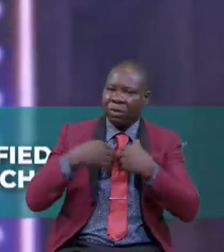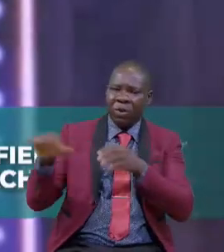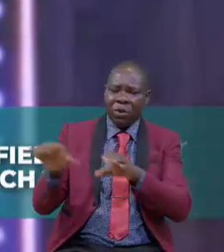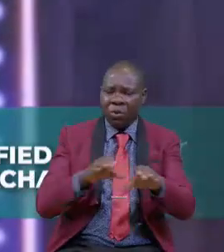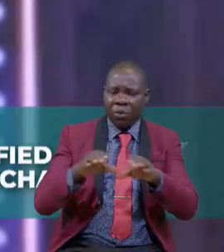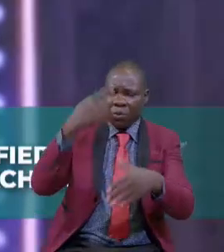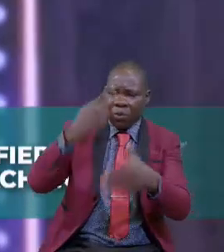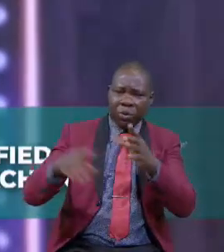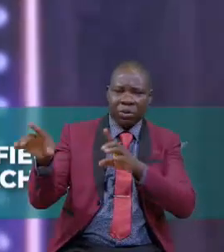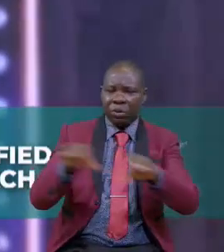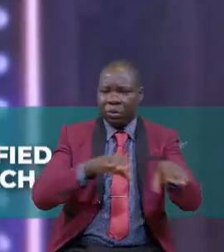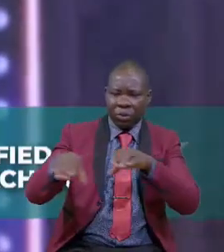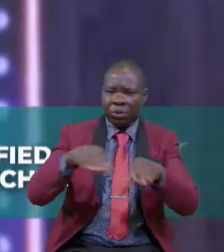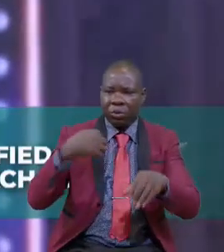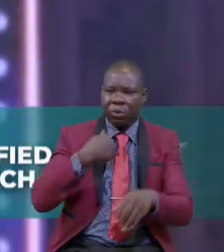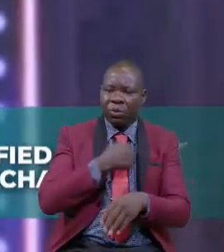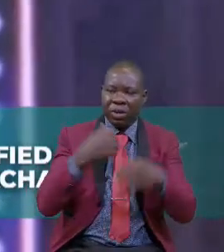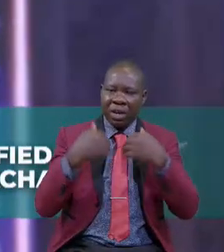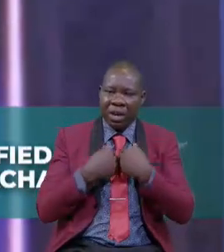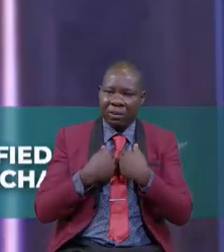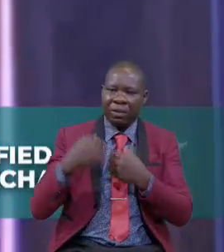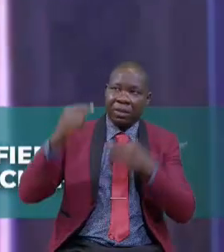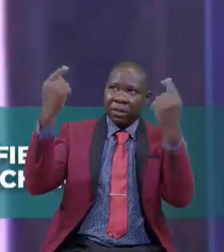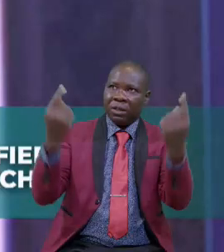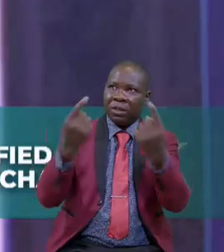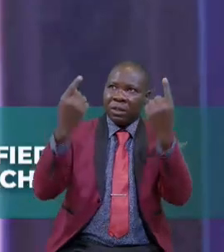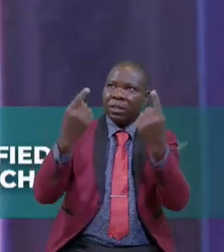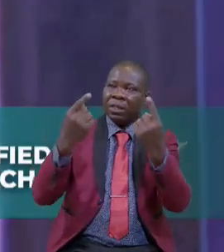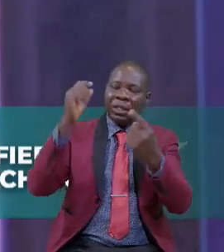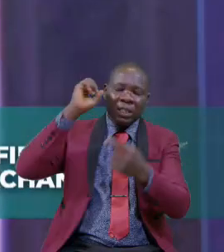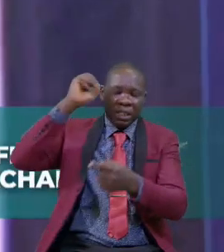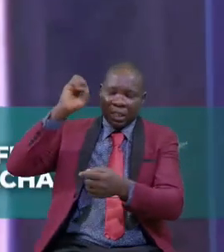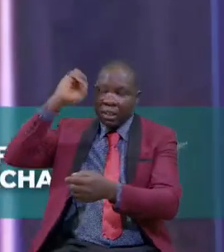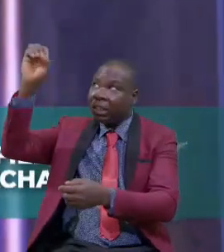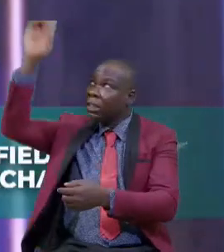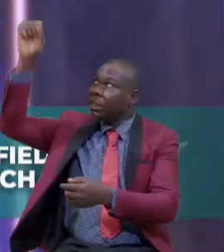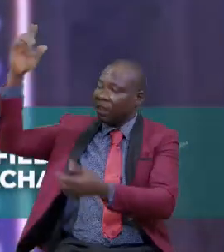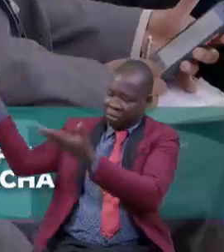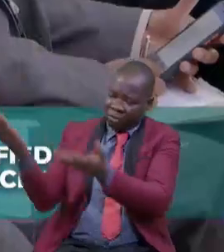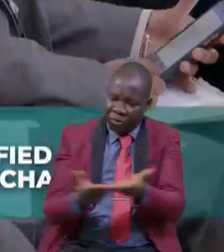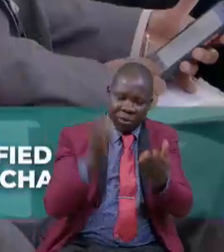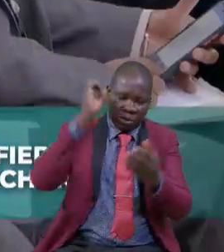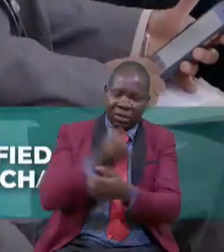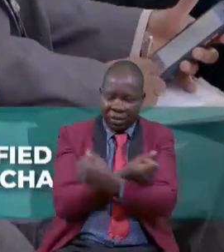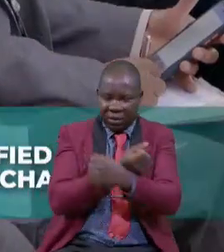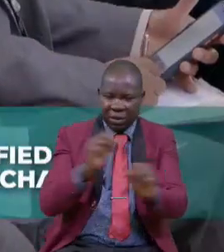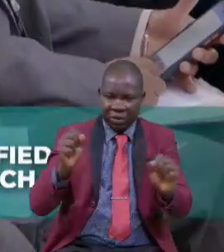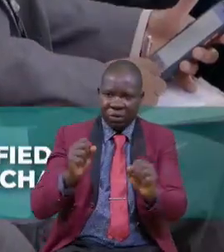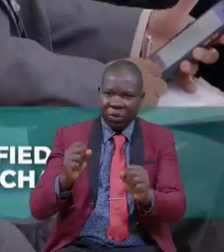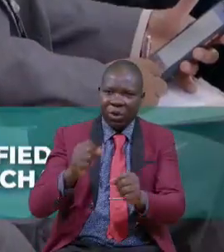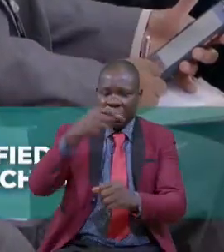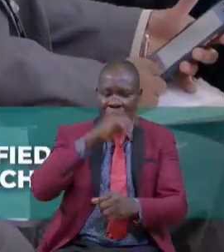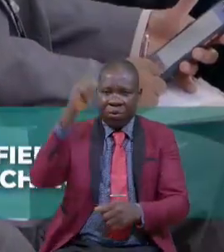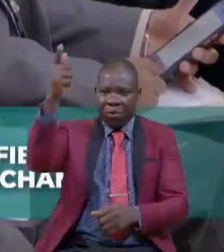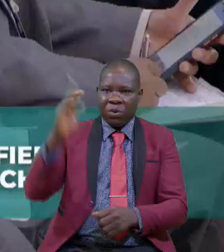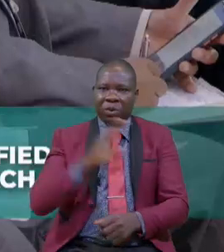took our sins, and he gave us his salvation. What did we have? We had unrighteousness,